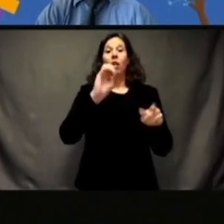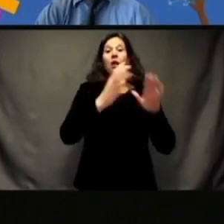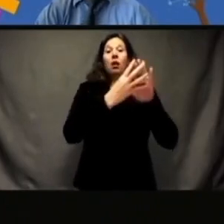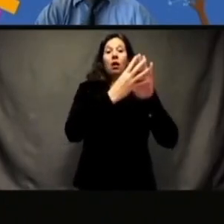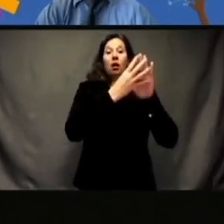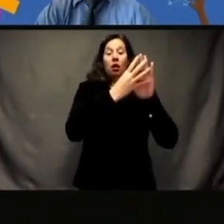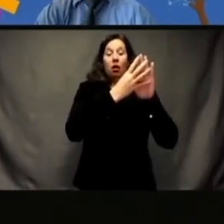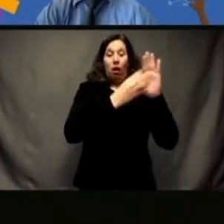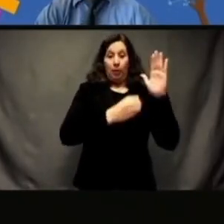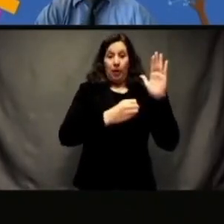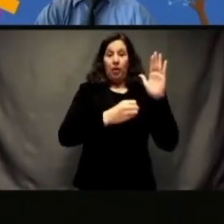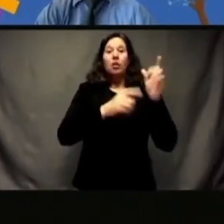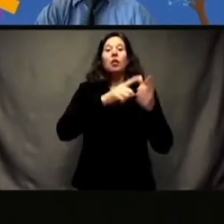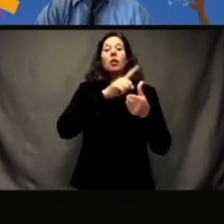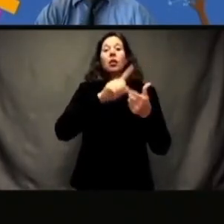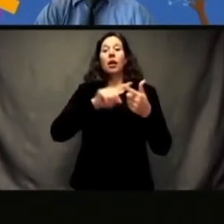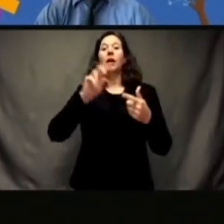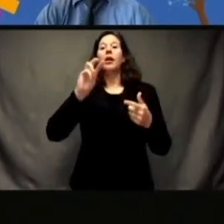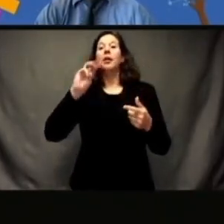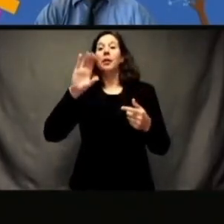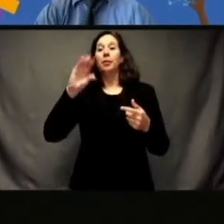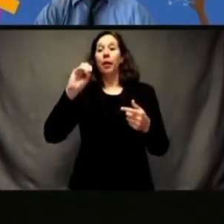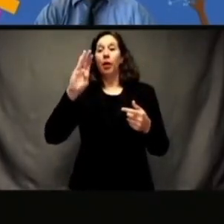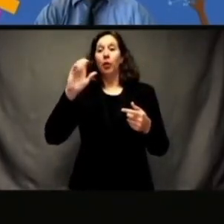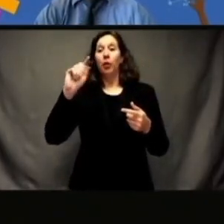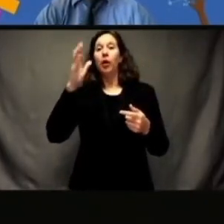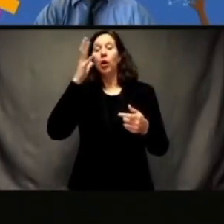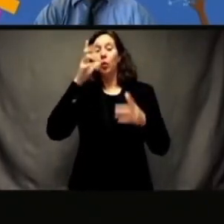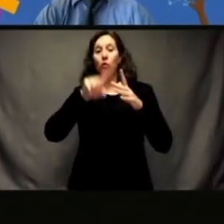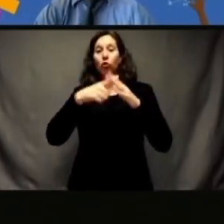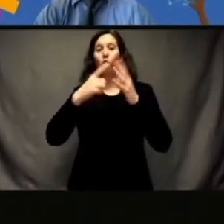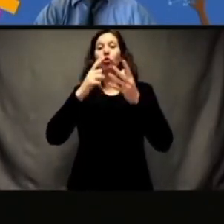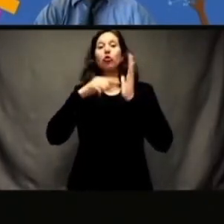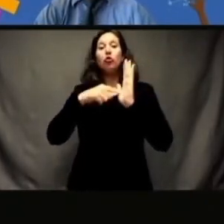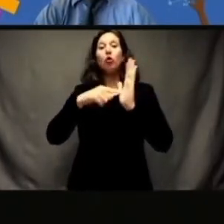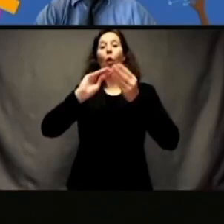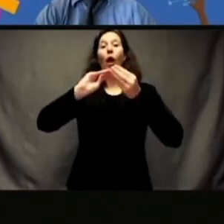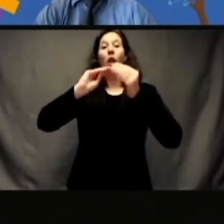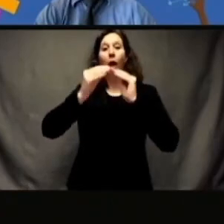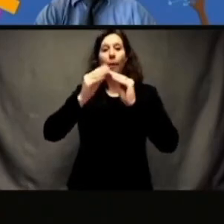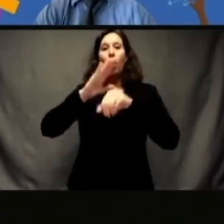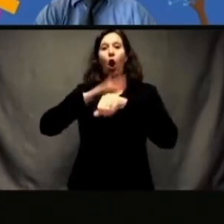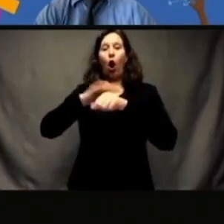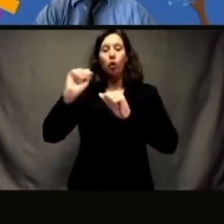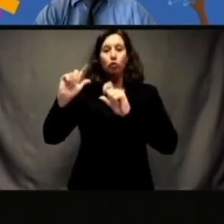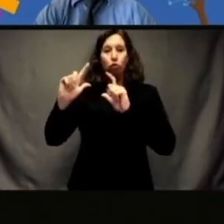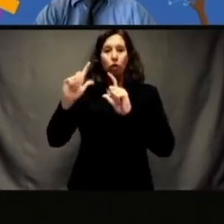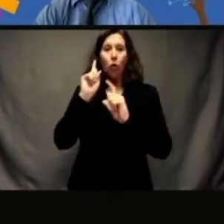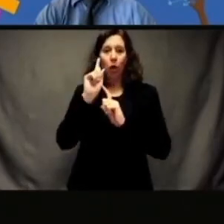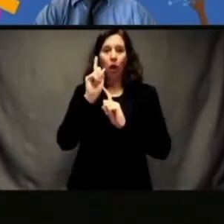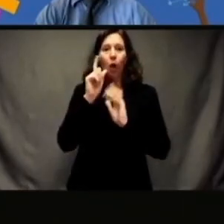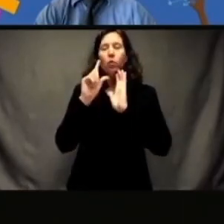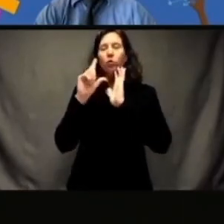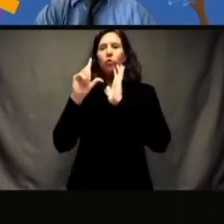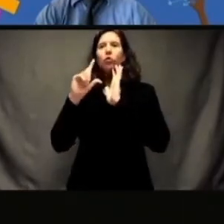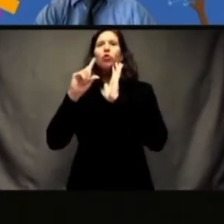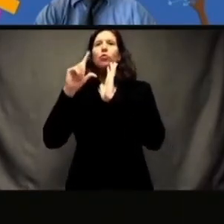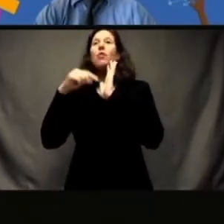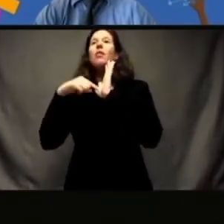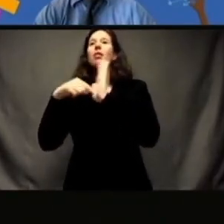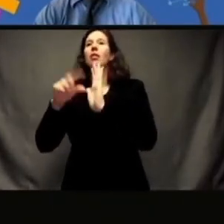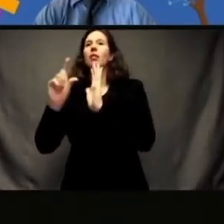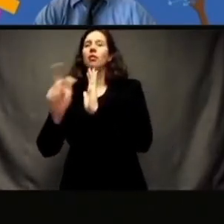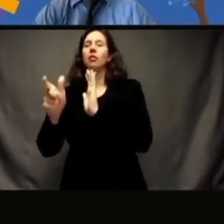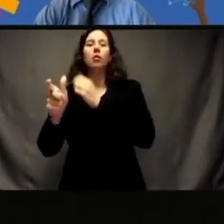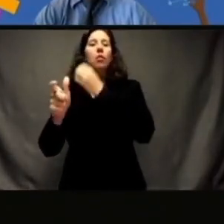your microbit will start to show a number on screen. I'm going to show that a little bit later. And it's really